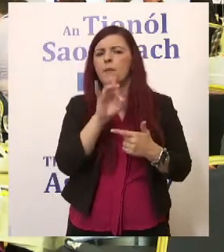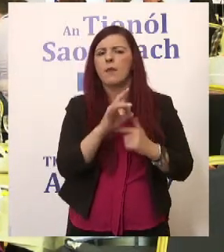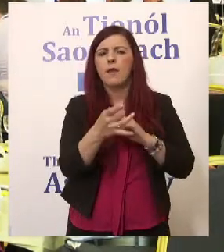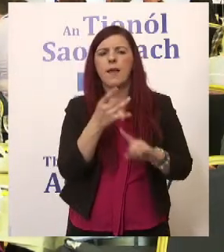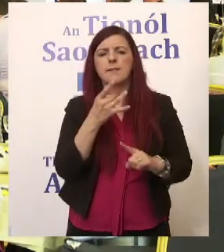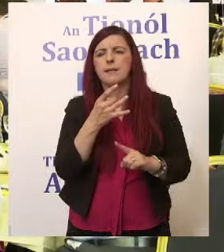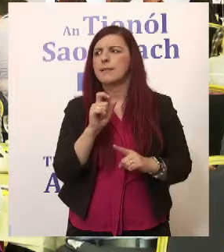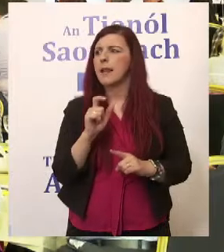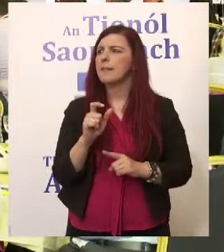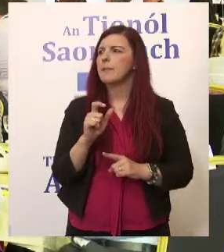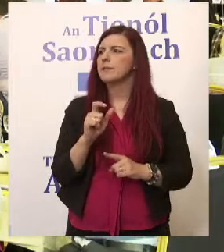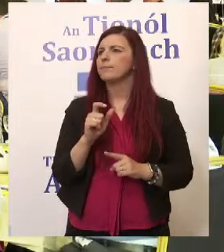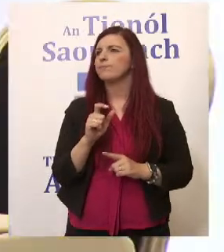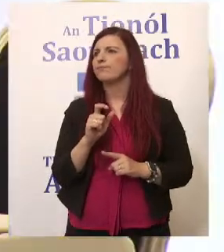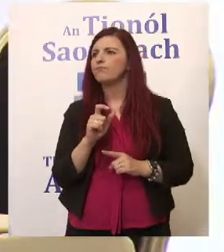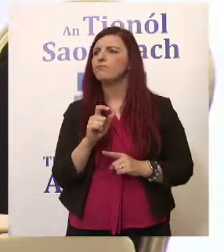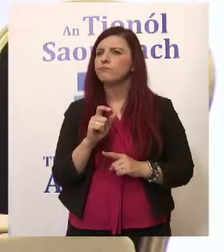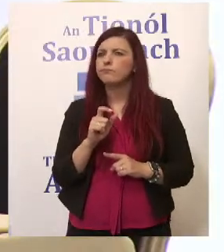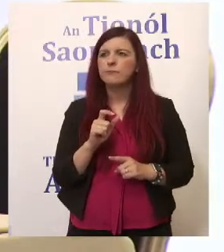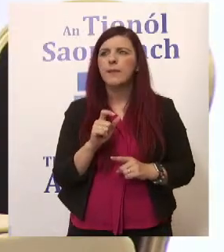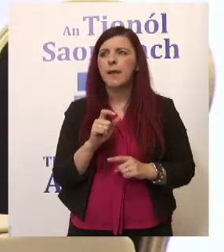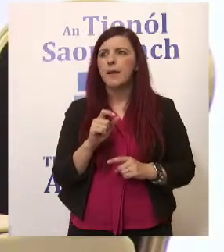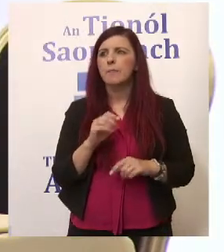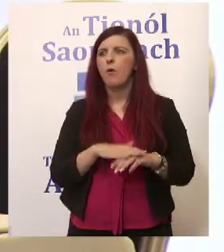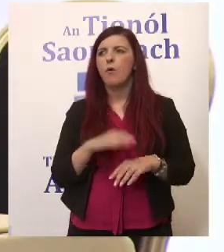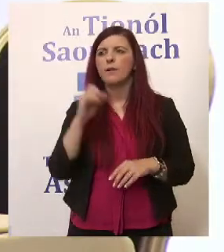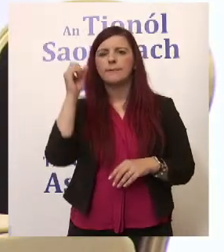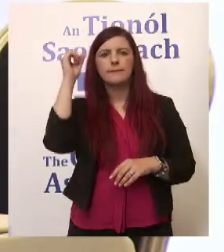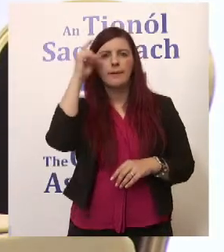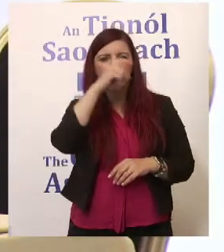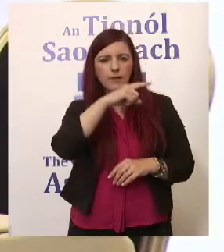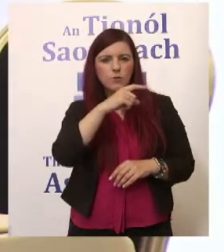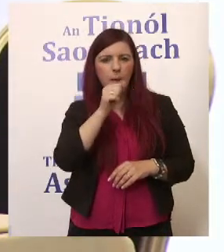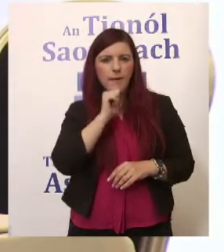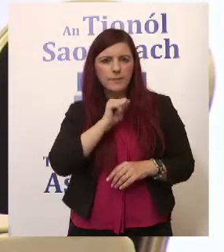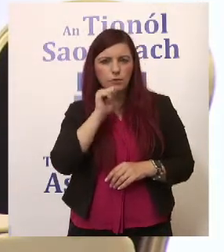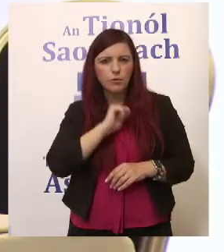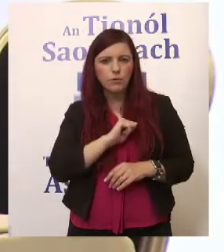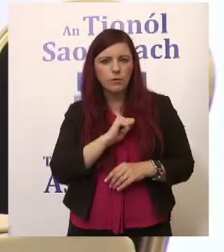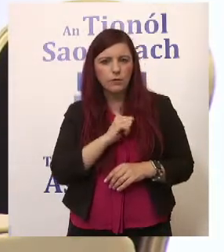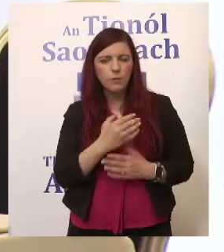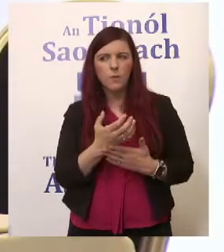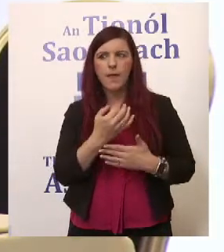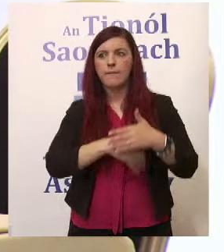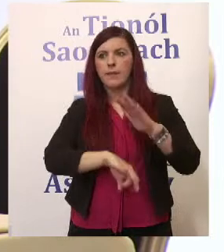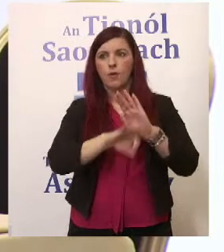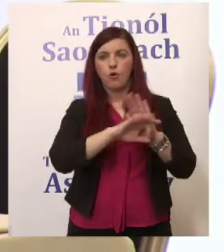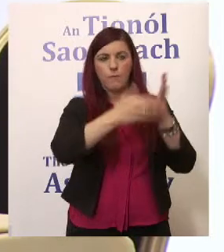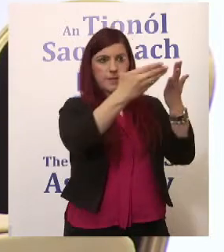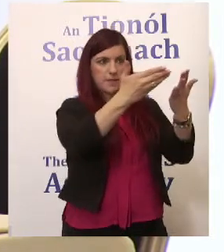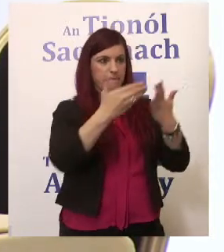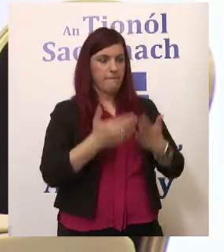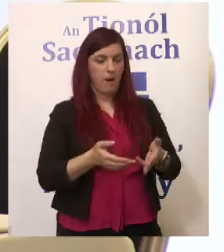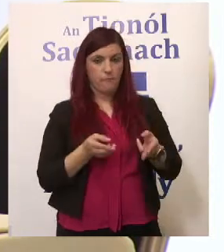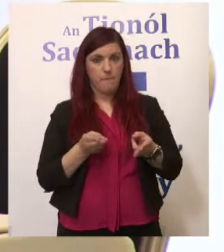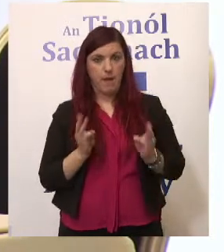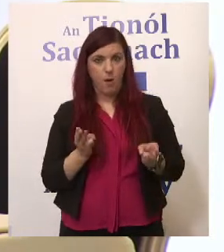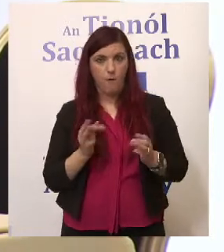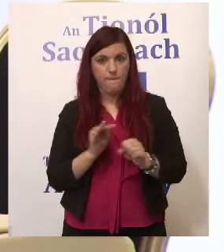a slightly it's slightly more difficult, I suppose. I mean, if the government devolves powers to local